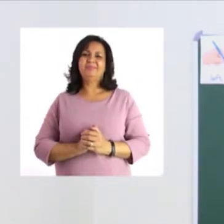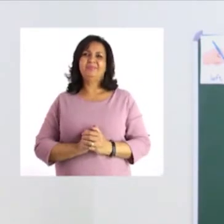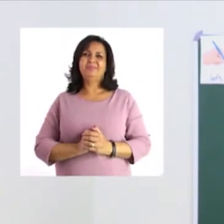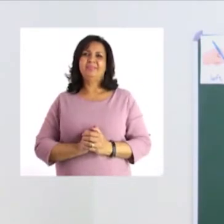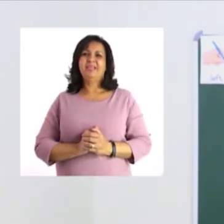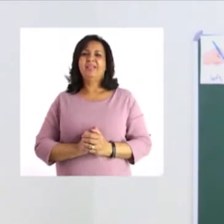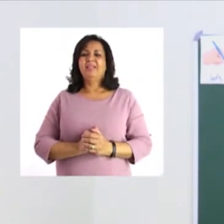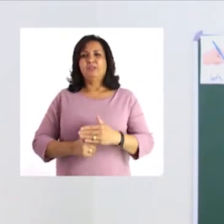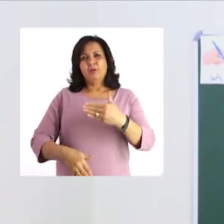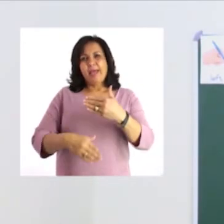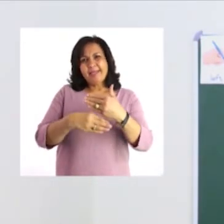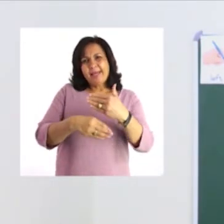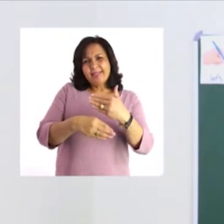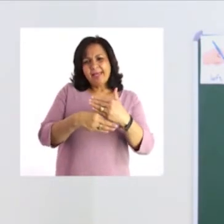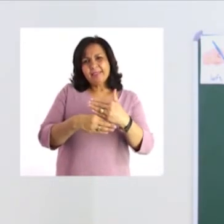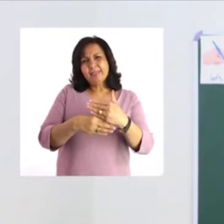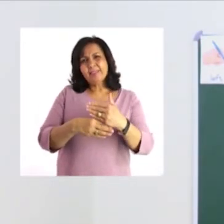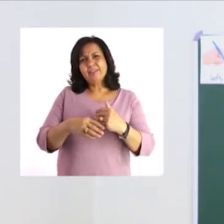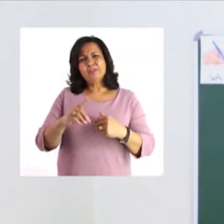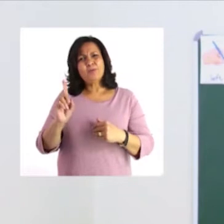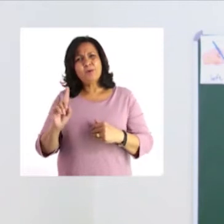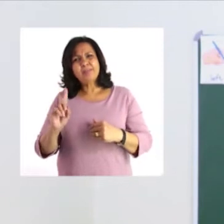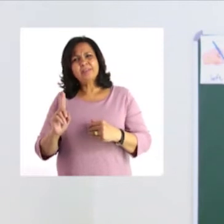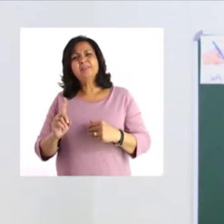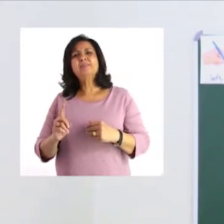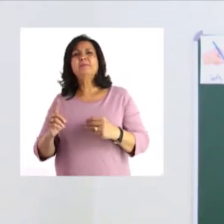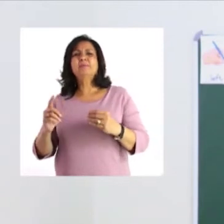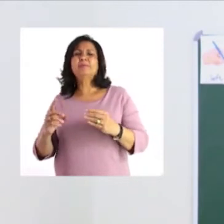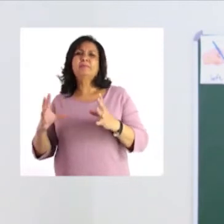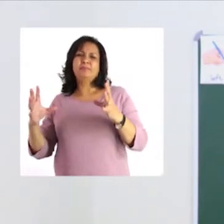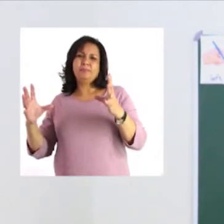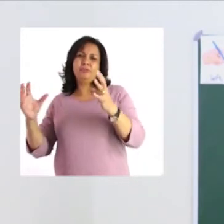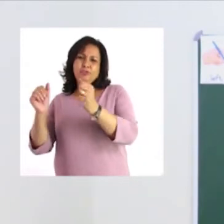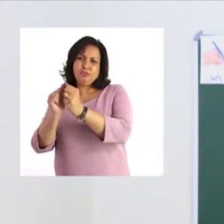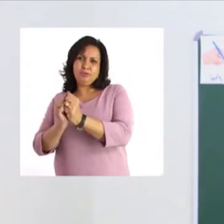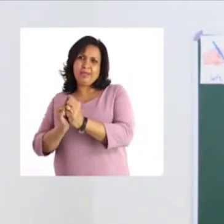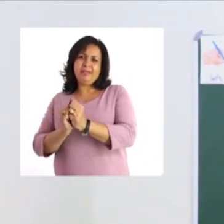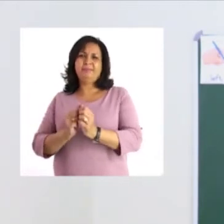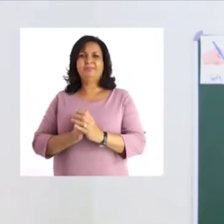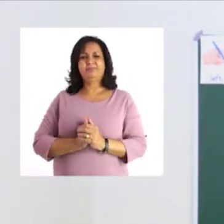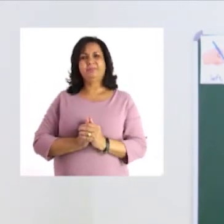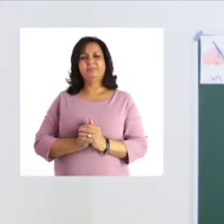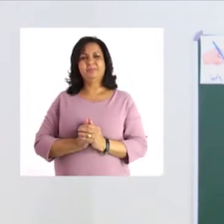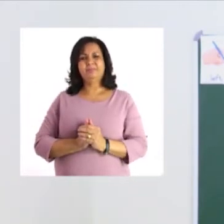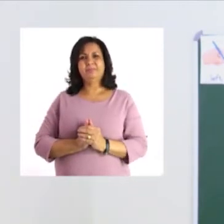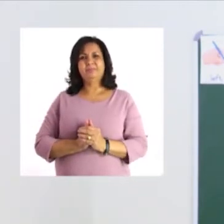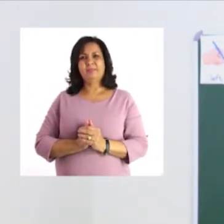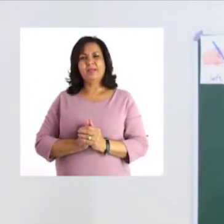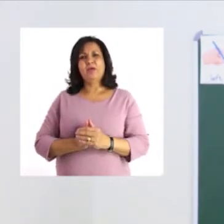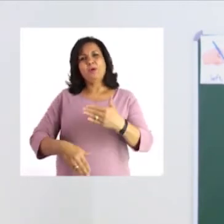to bring numbers together to make a greater number, and addition means we want